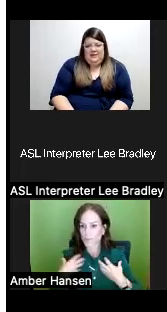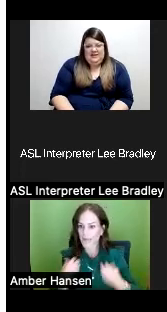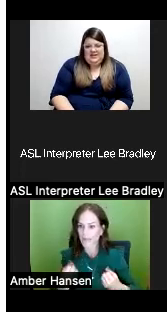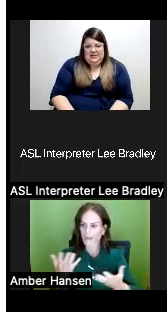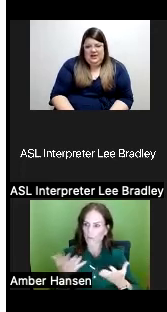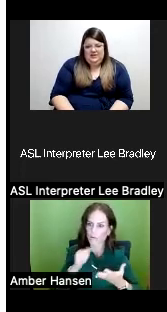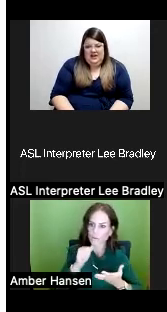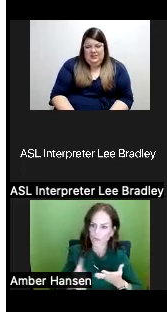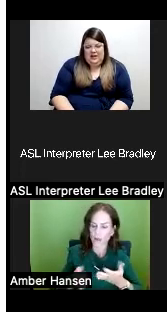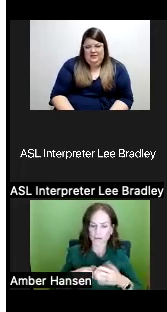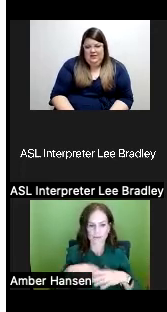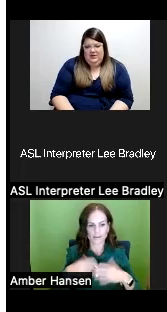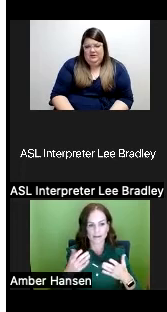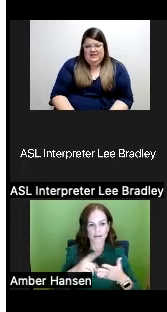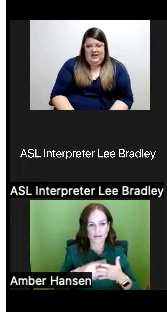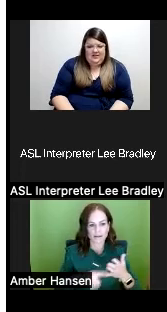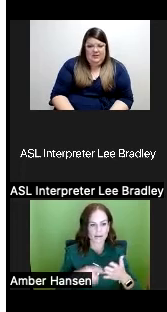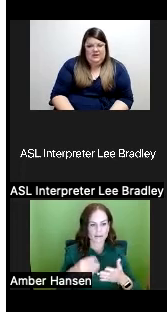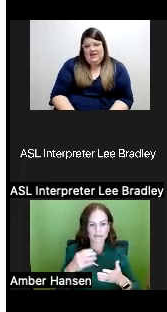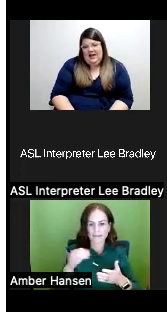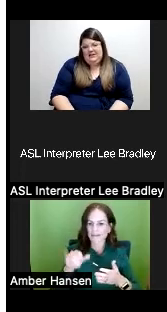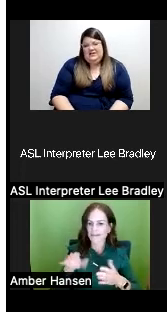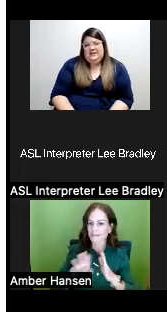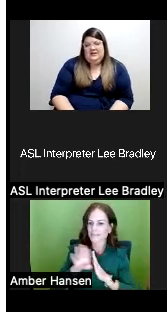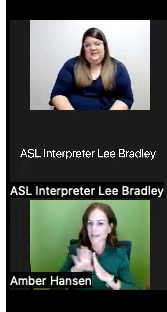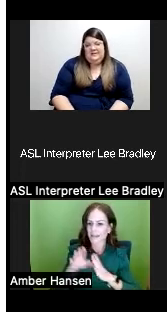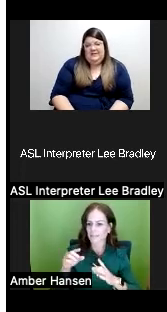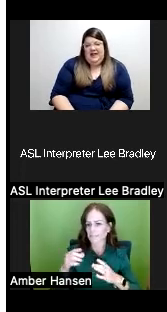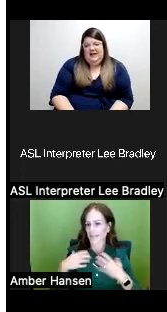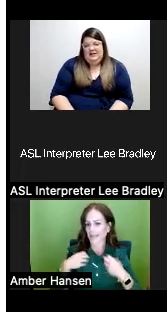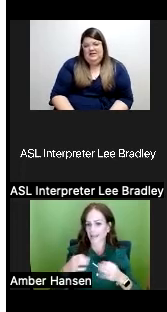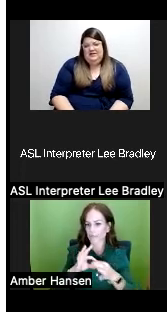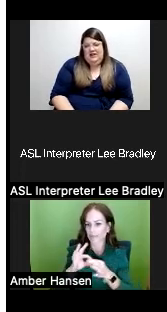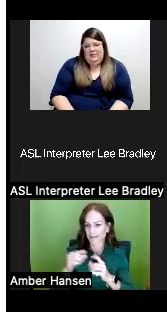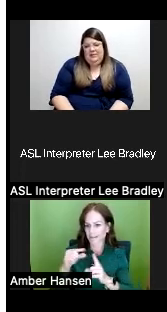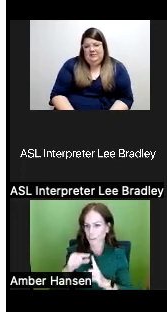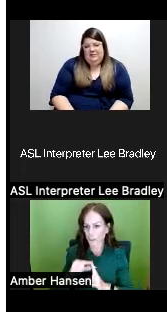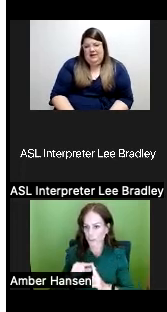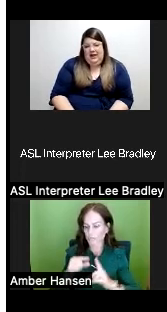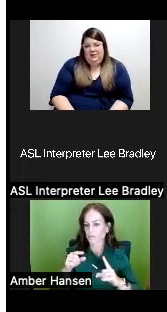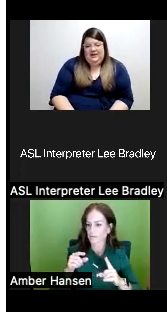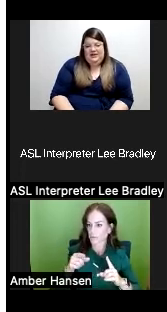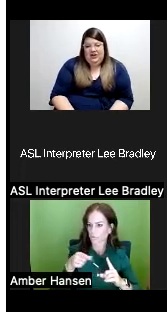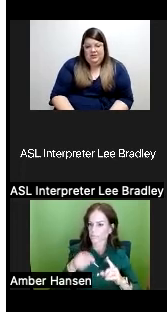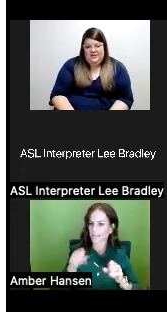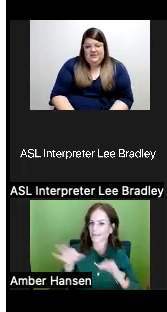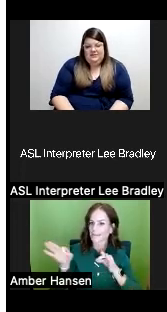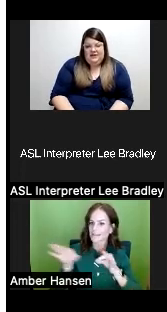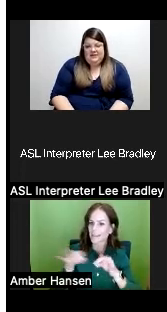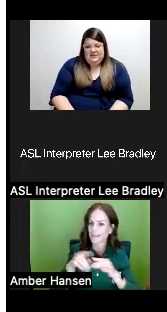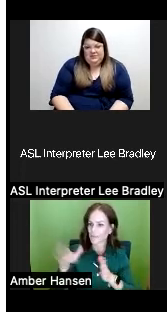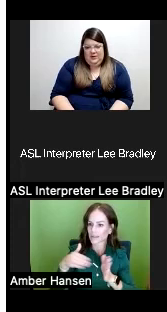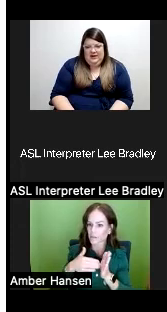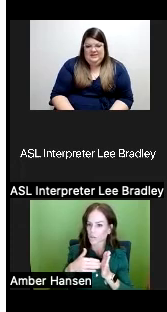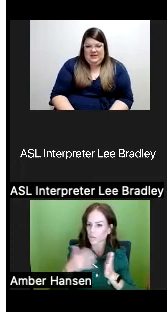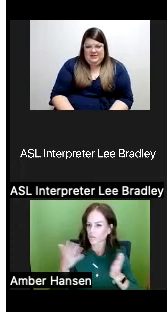Maybe at the dinner table, you also talk about food, what's healthy and what's not. And you develop health-related terms